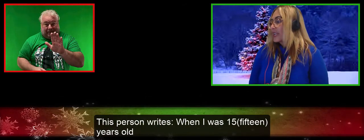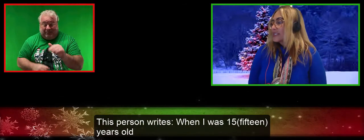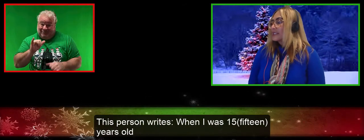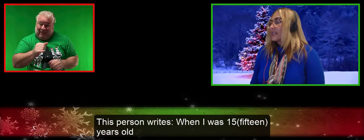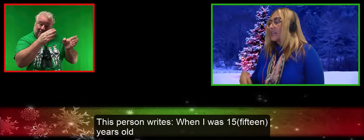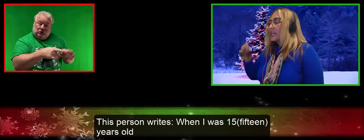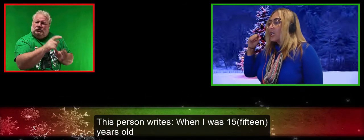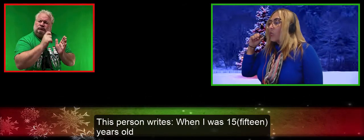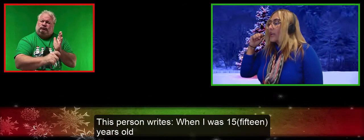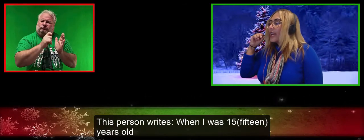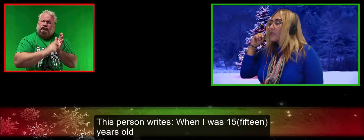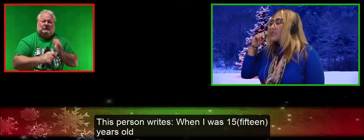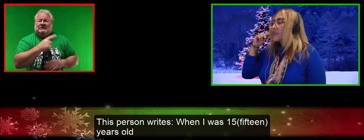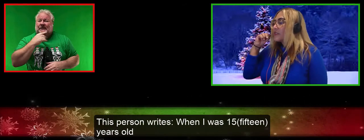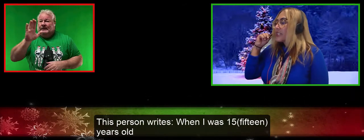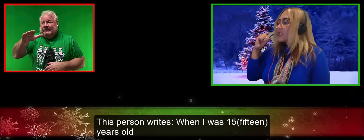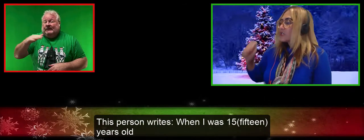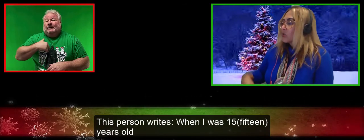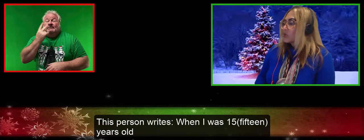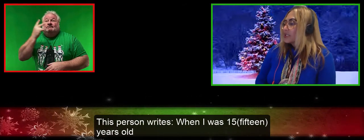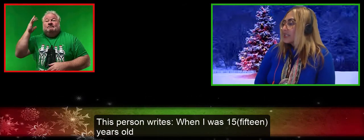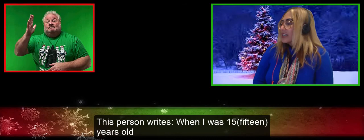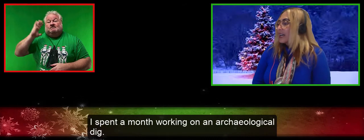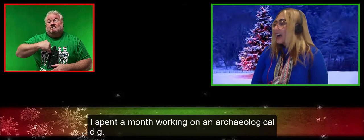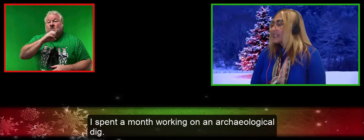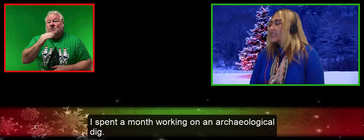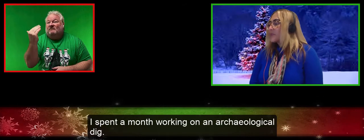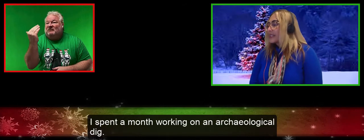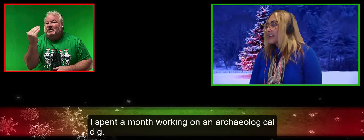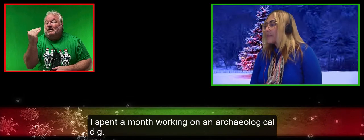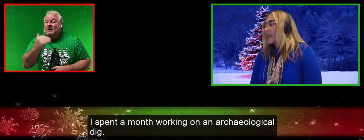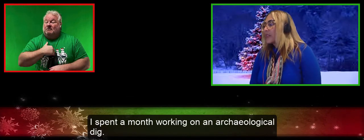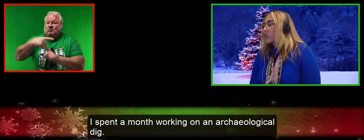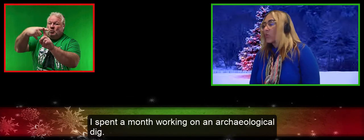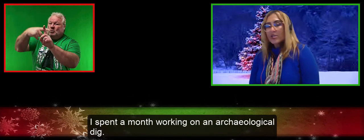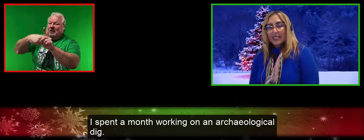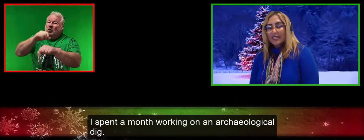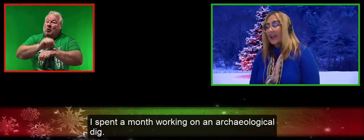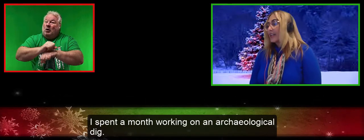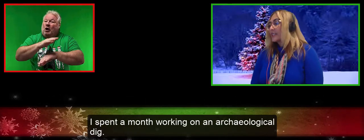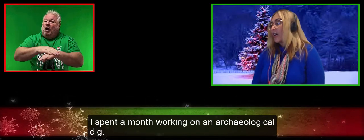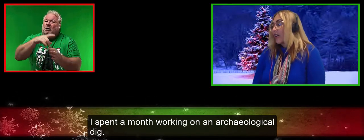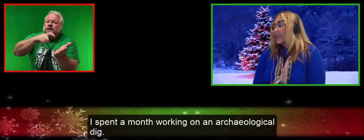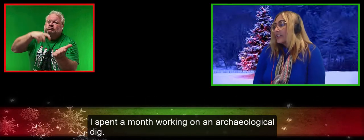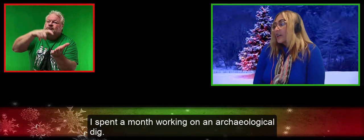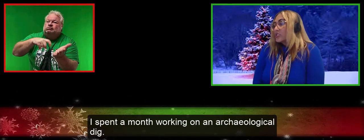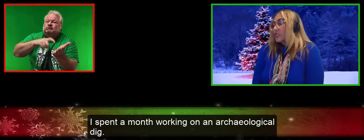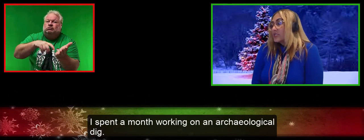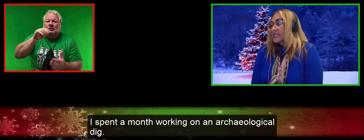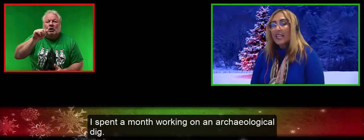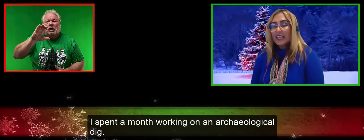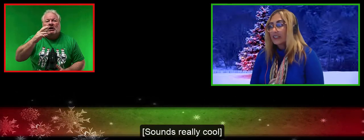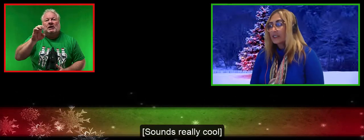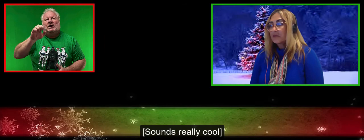person writes, when I was 15 years old, I spent a month working on an